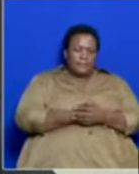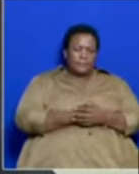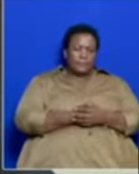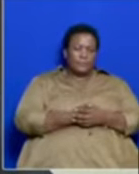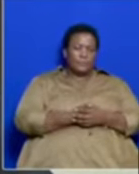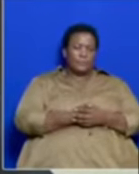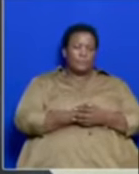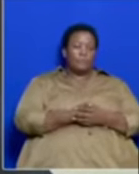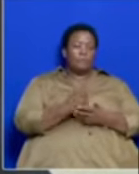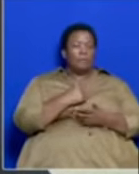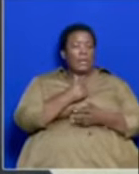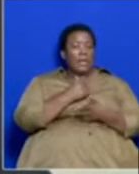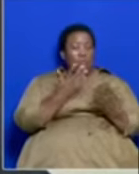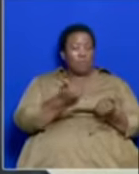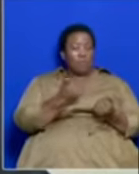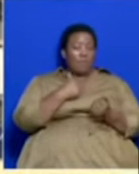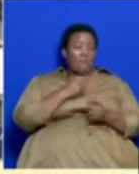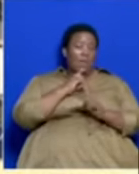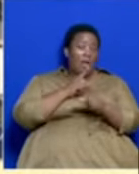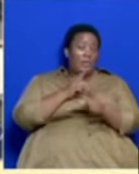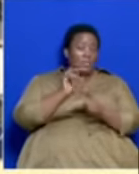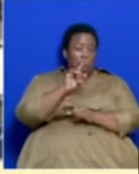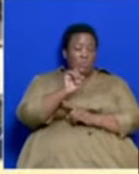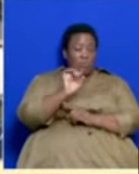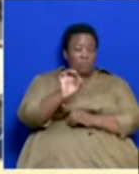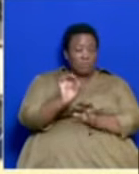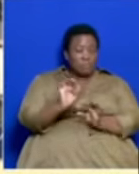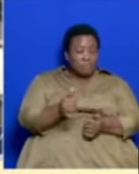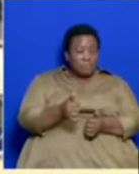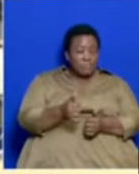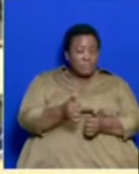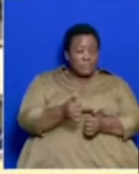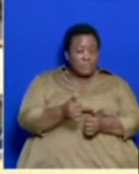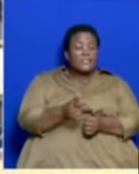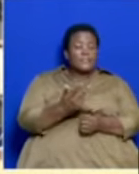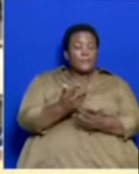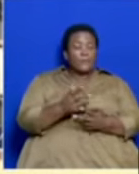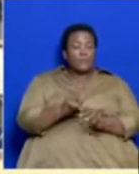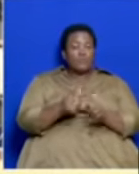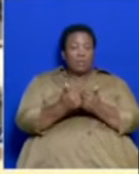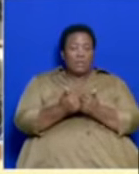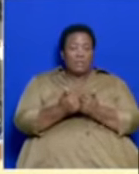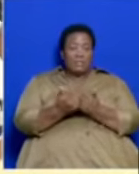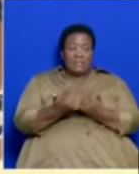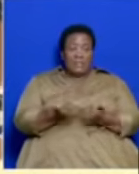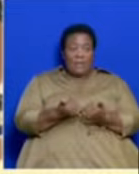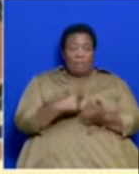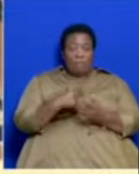answer your question. The predicament, even now when I live here,